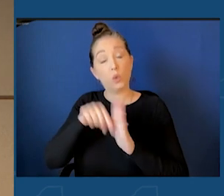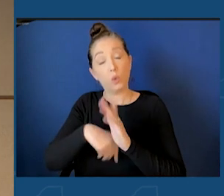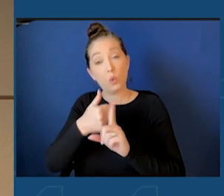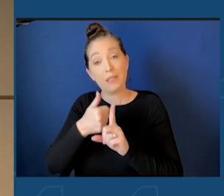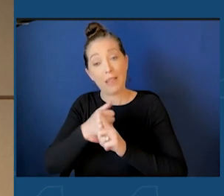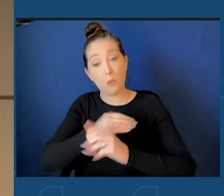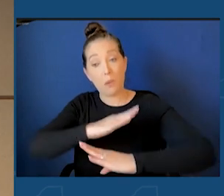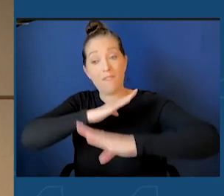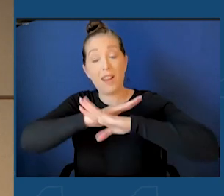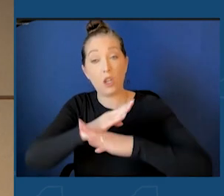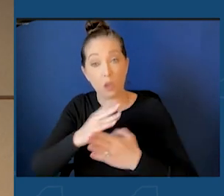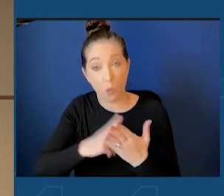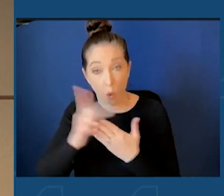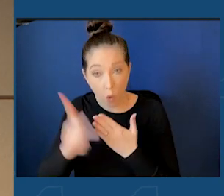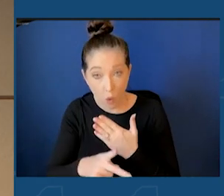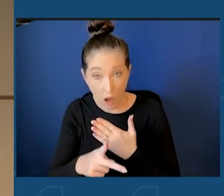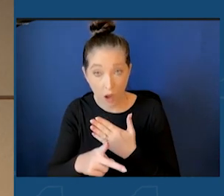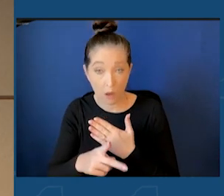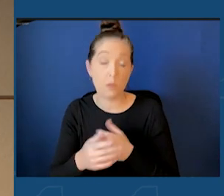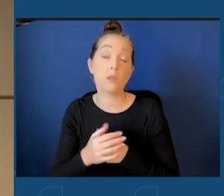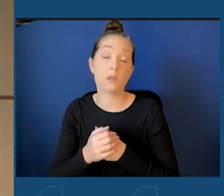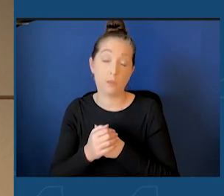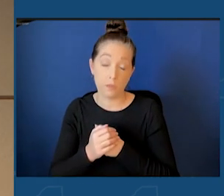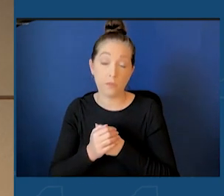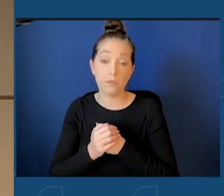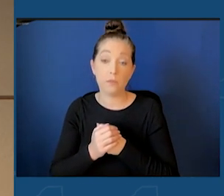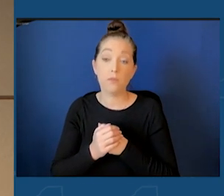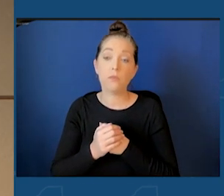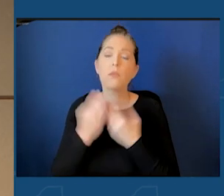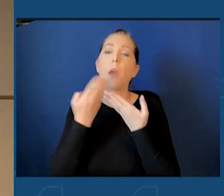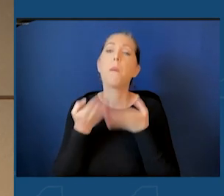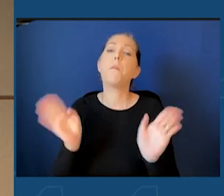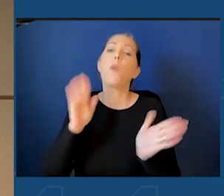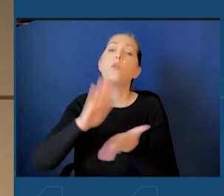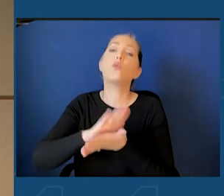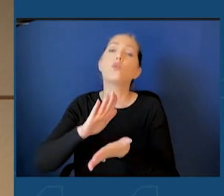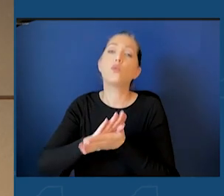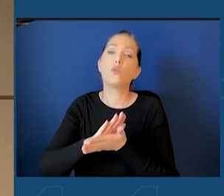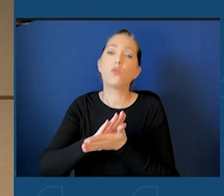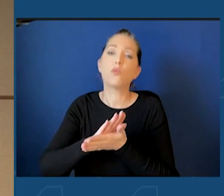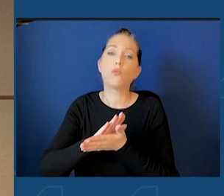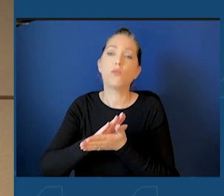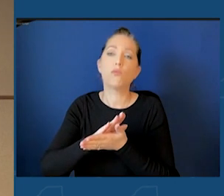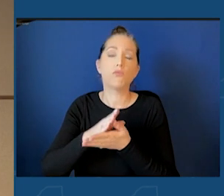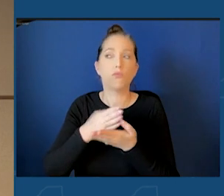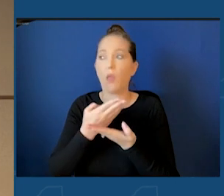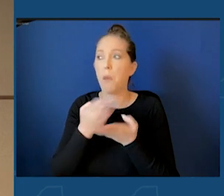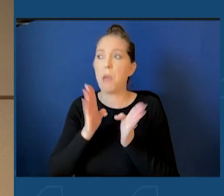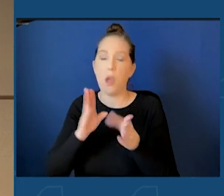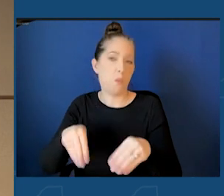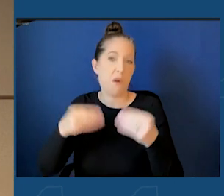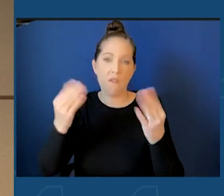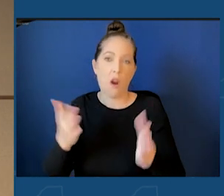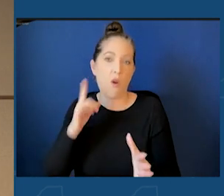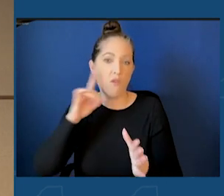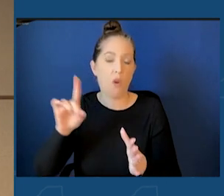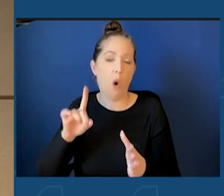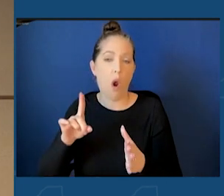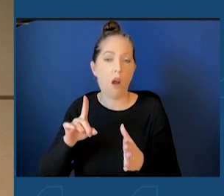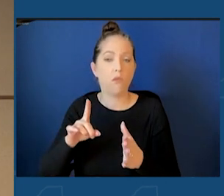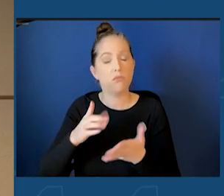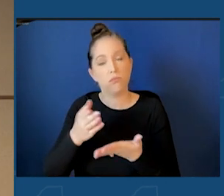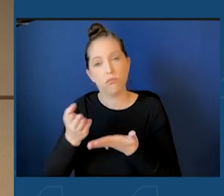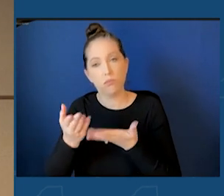youth. Public schools are the main provider of behavioral health services in the U.S. The best way